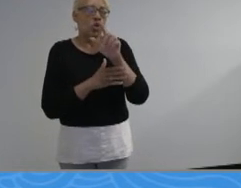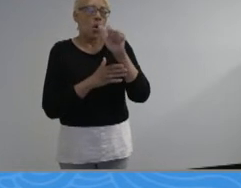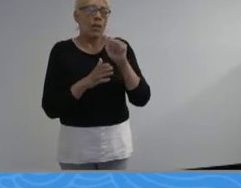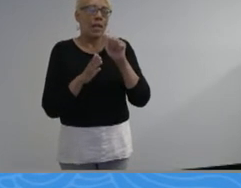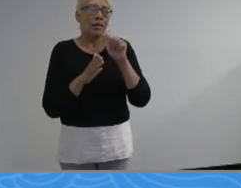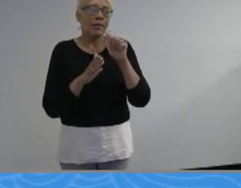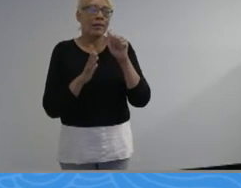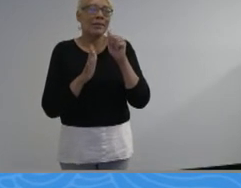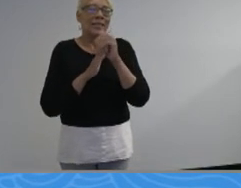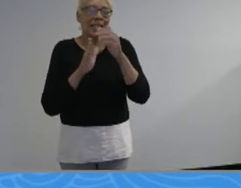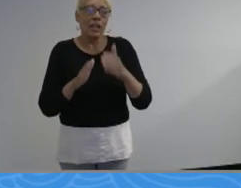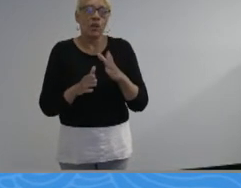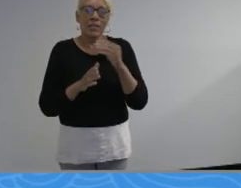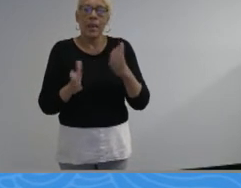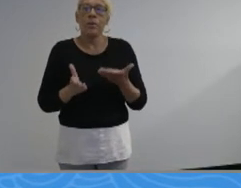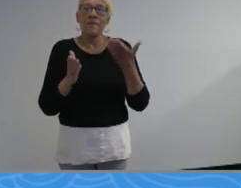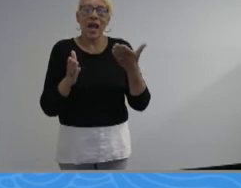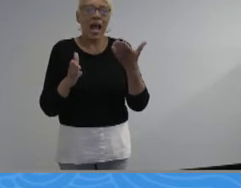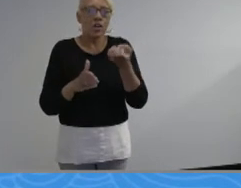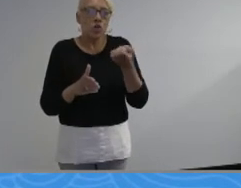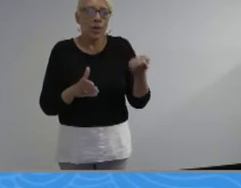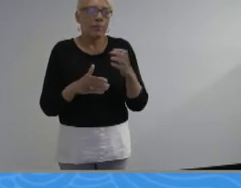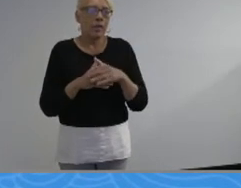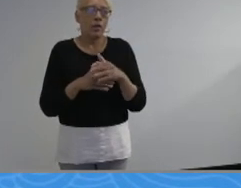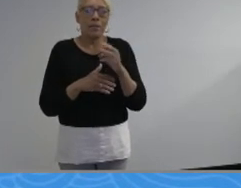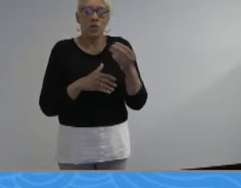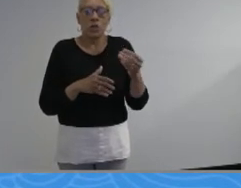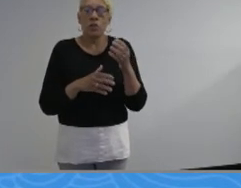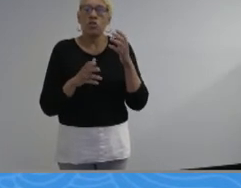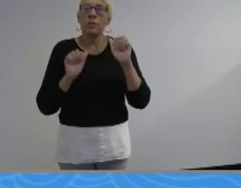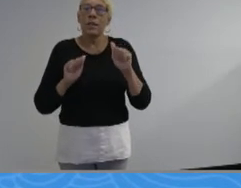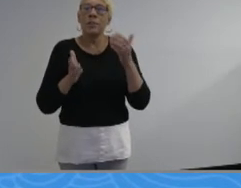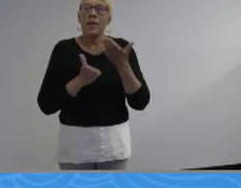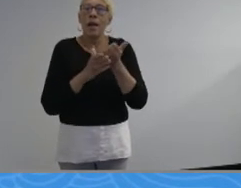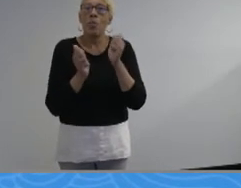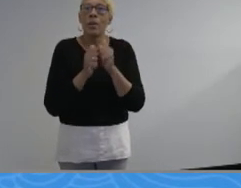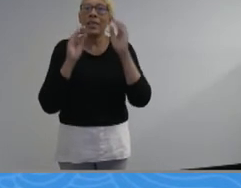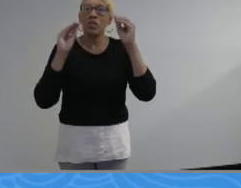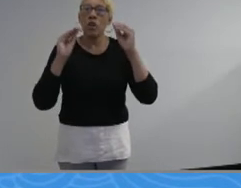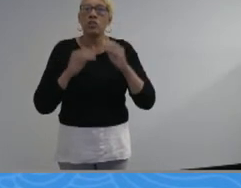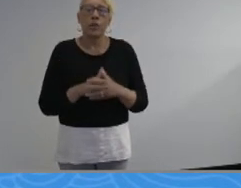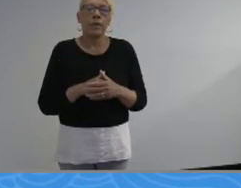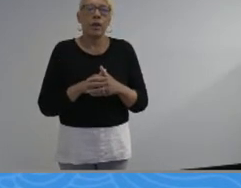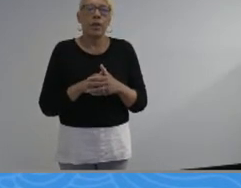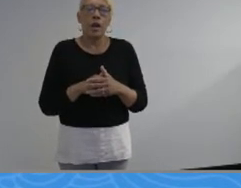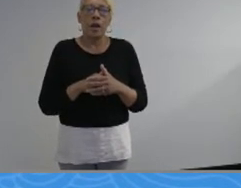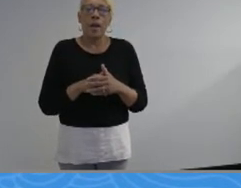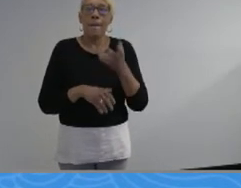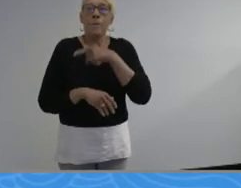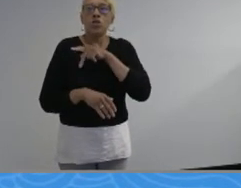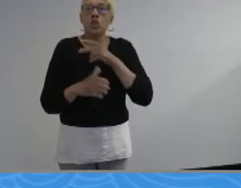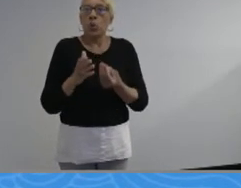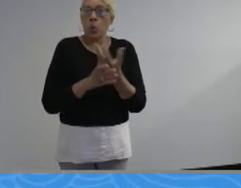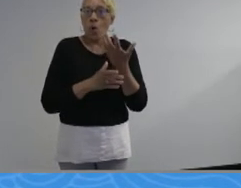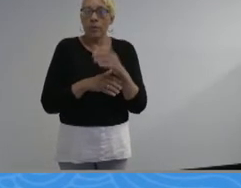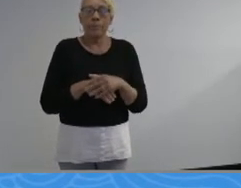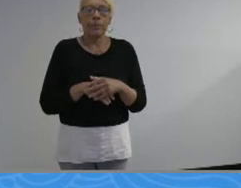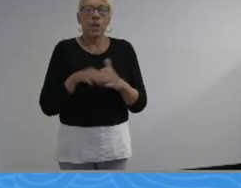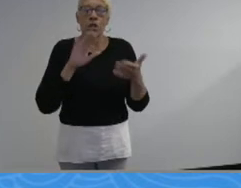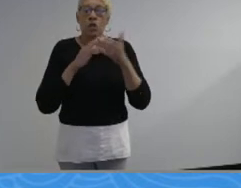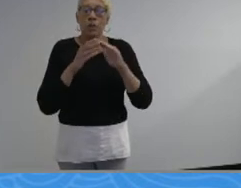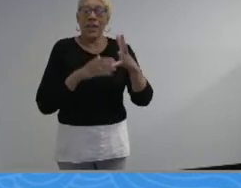instructional materials or equipment to facilitate instruction. Personal growth, community